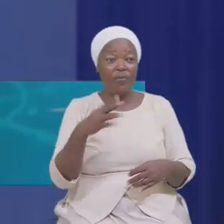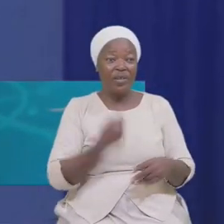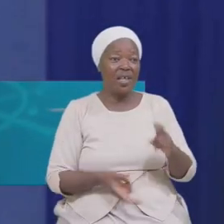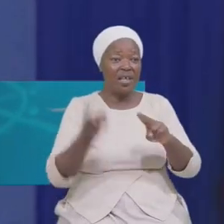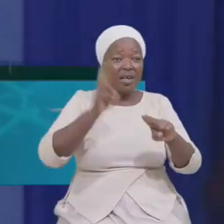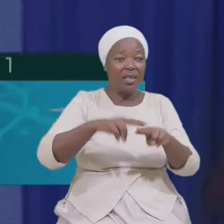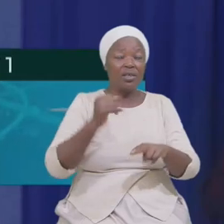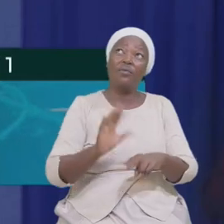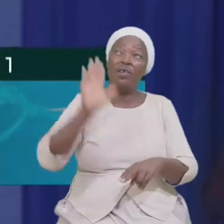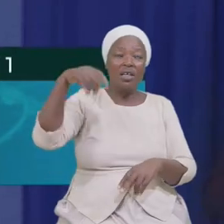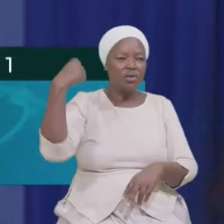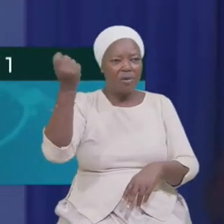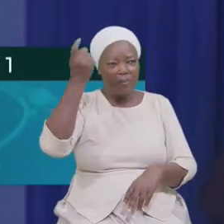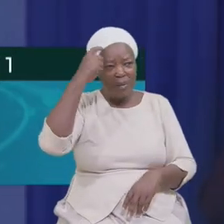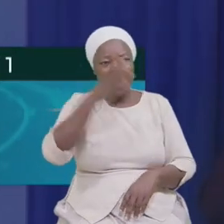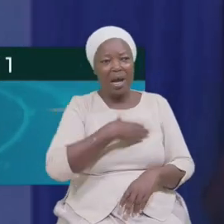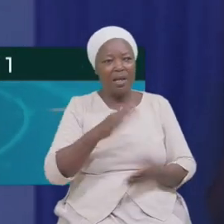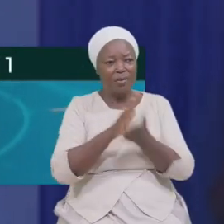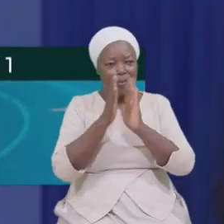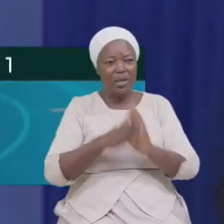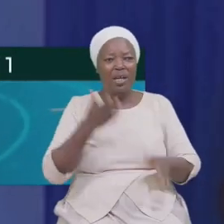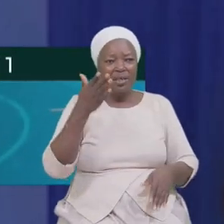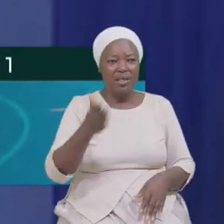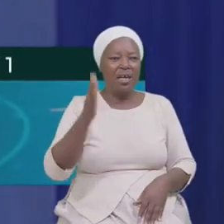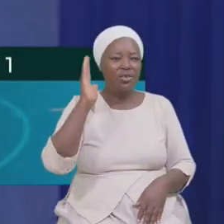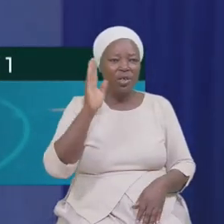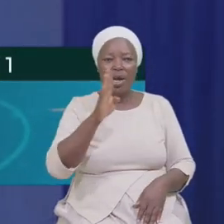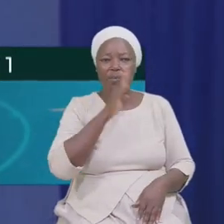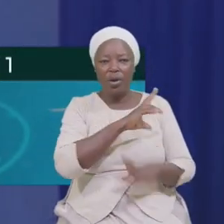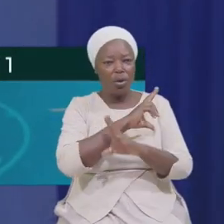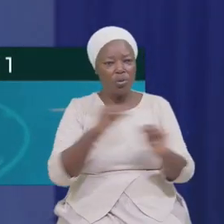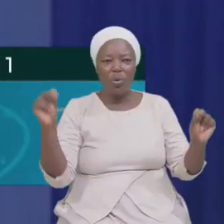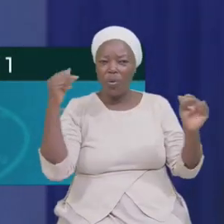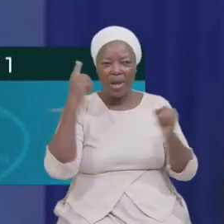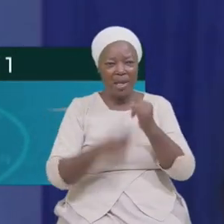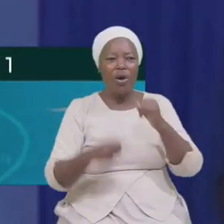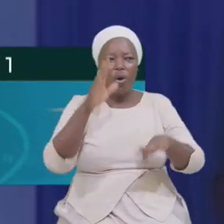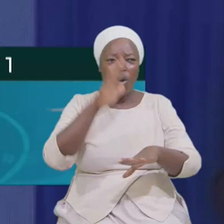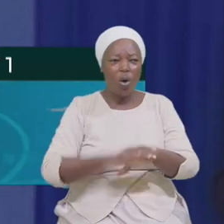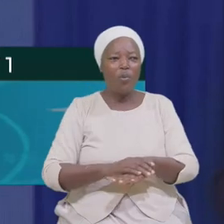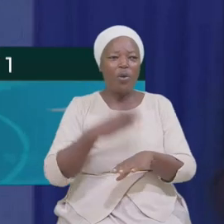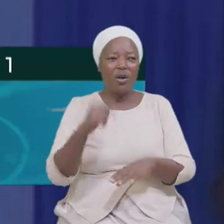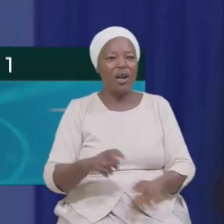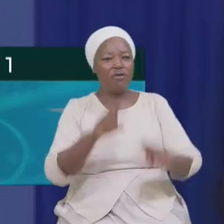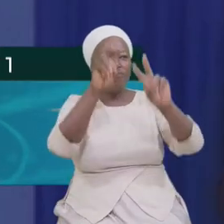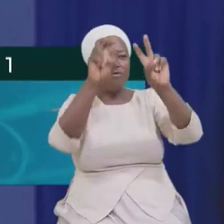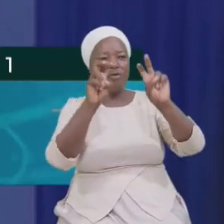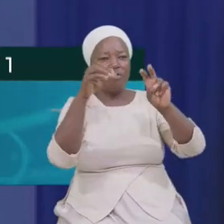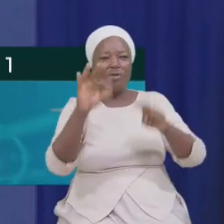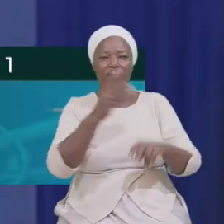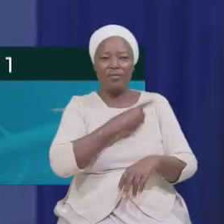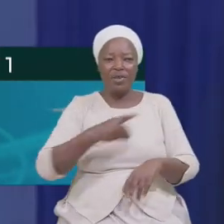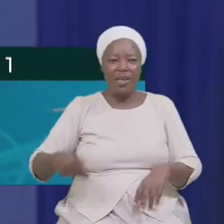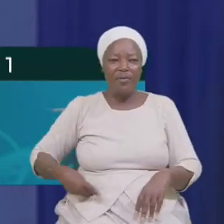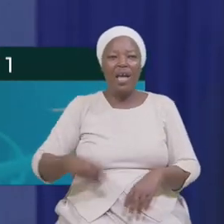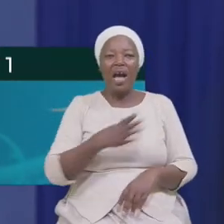and peace, there shall be no end upon the throne of David and